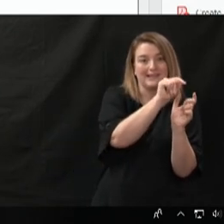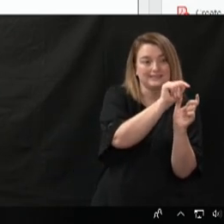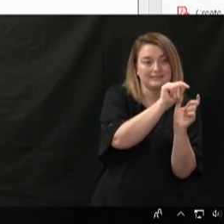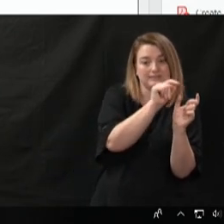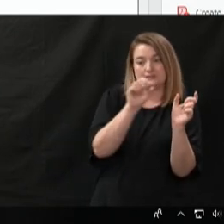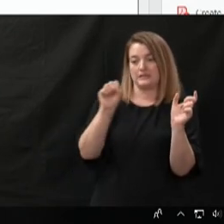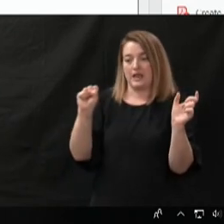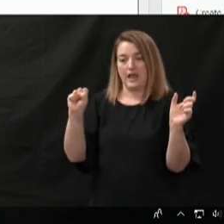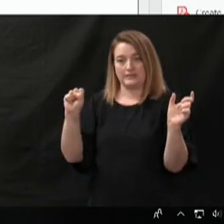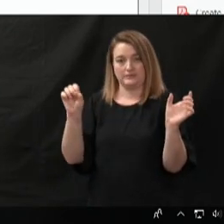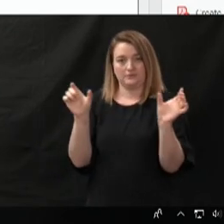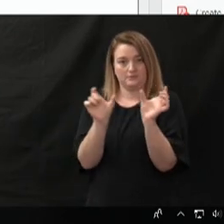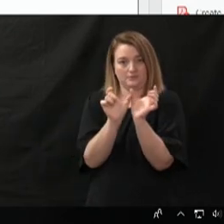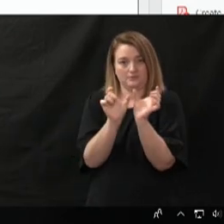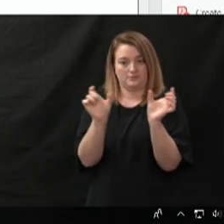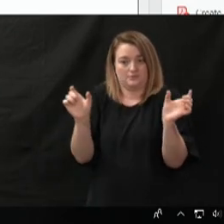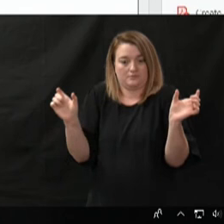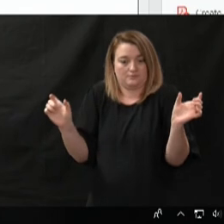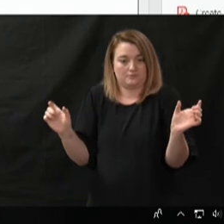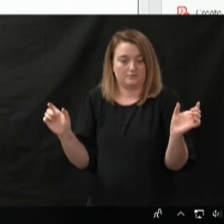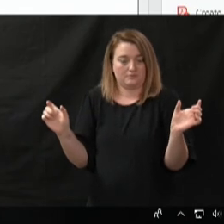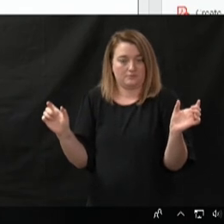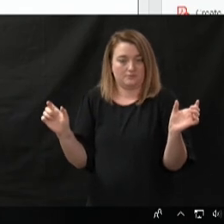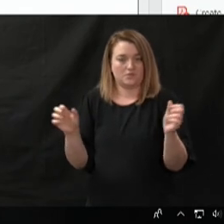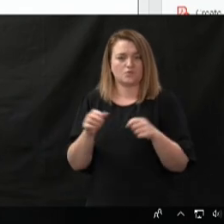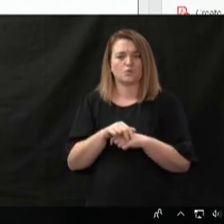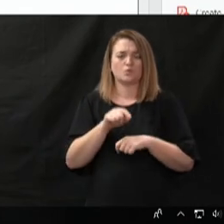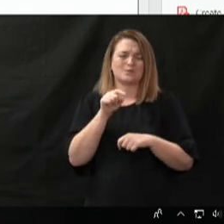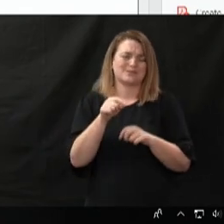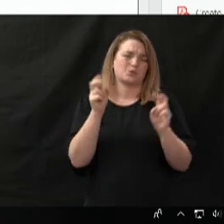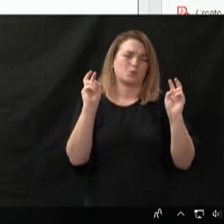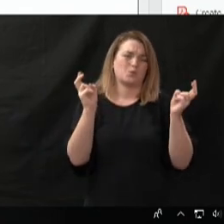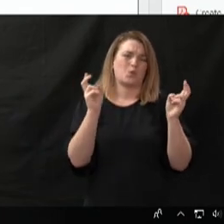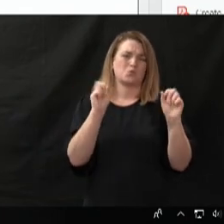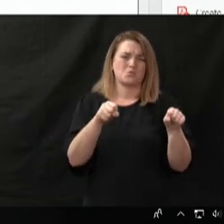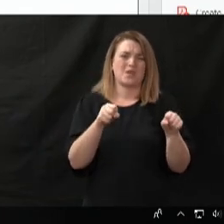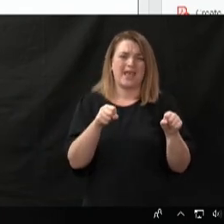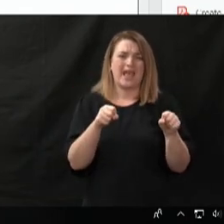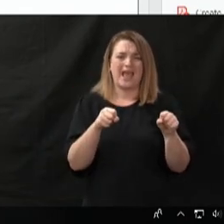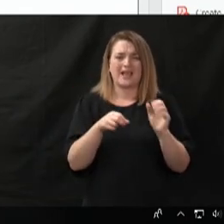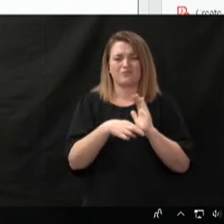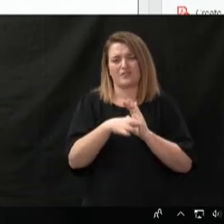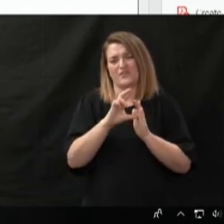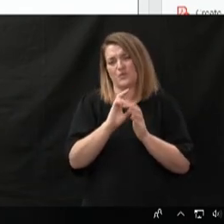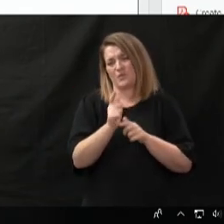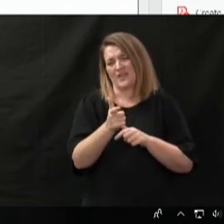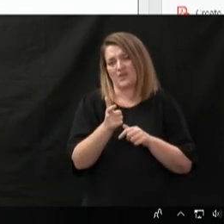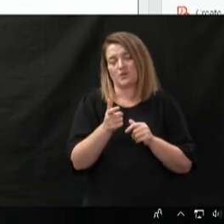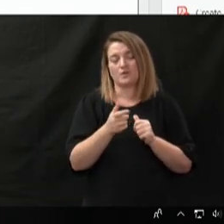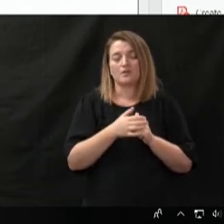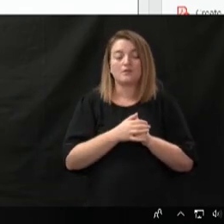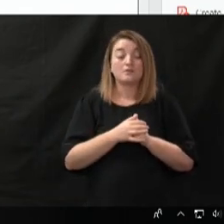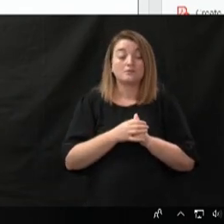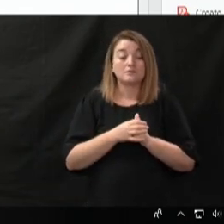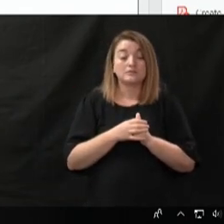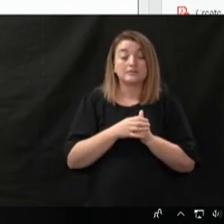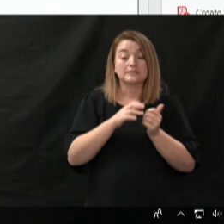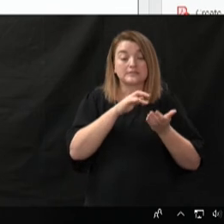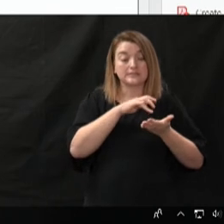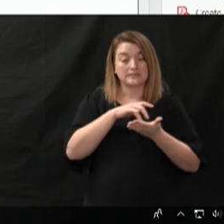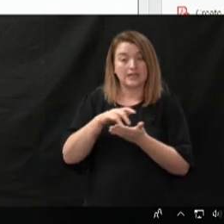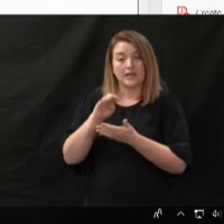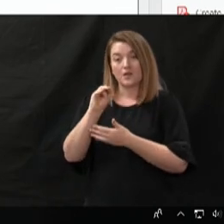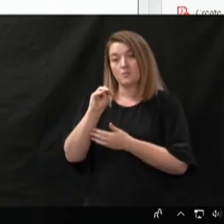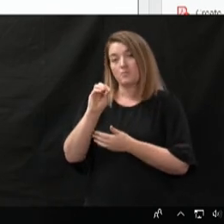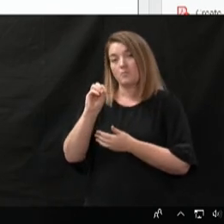It is, this is just a quote that you can look at later that talks about how studying morphology helps